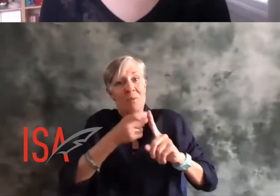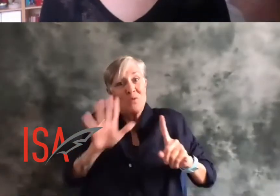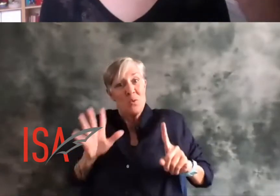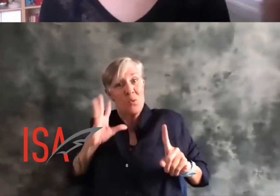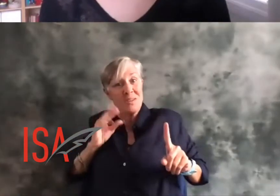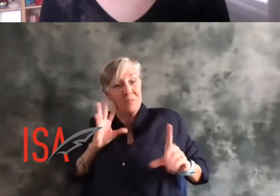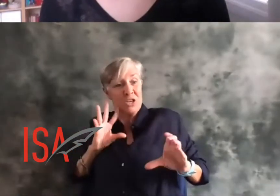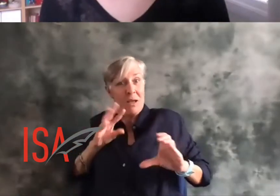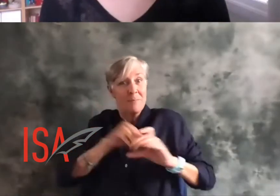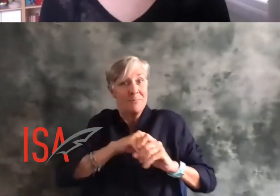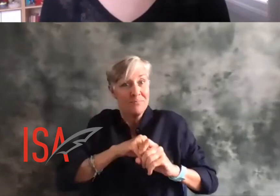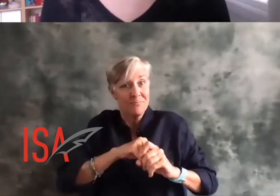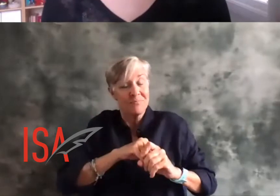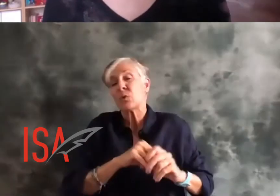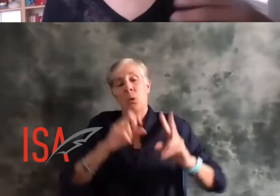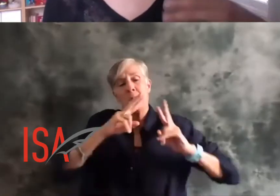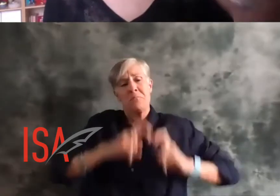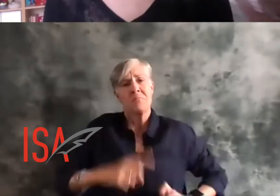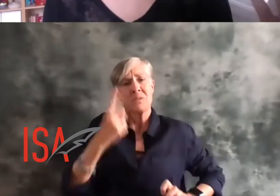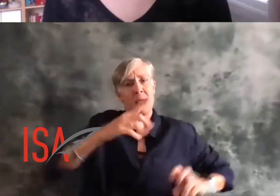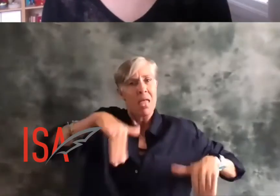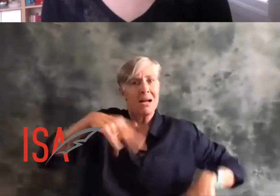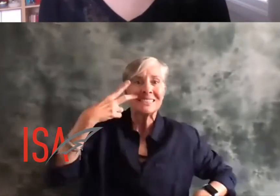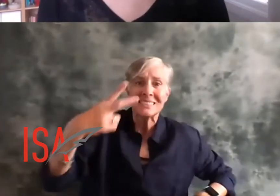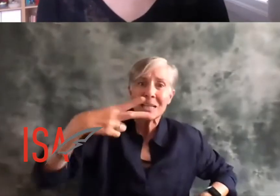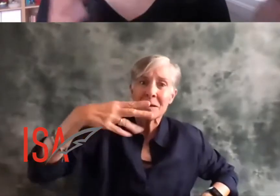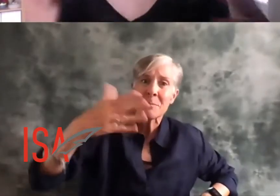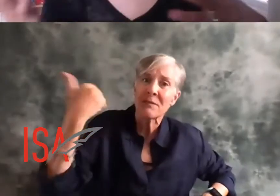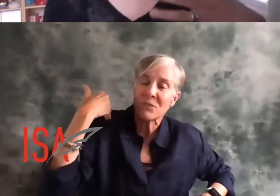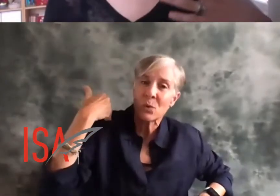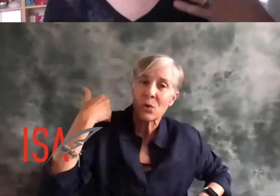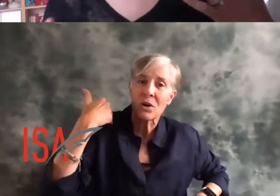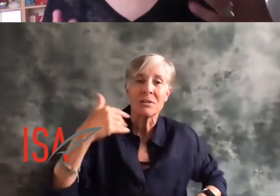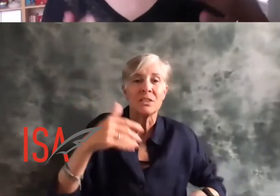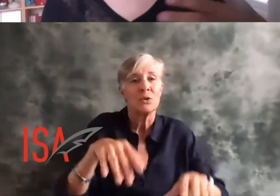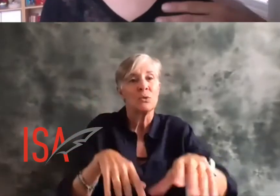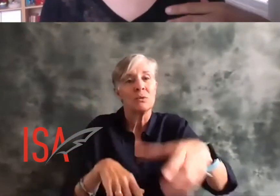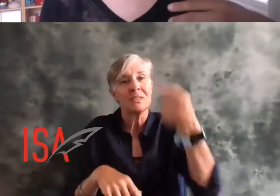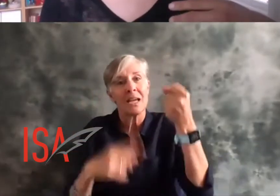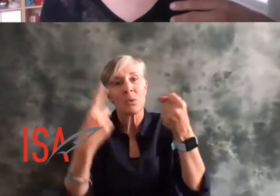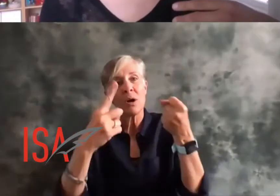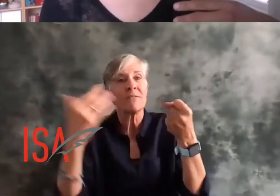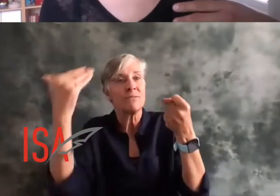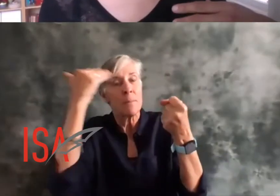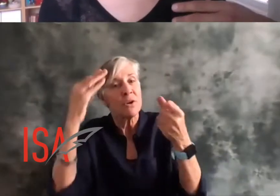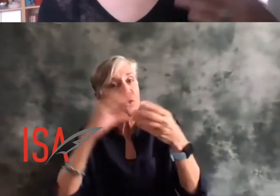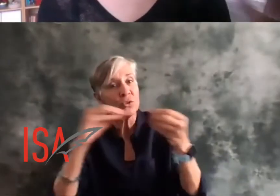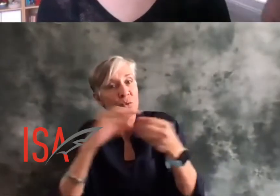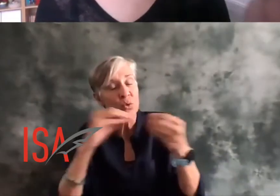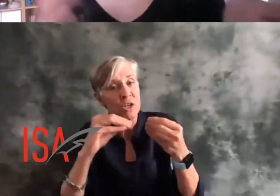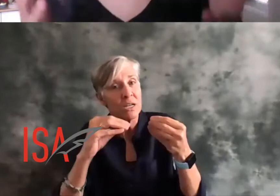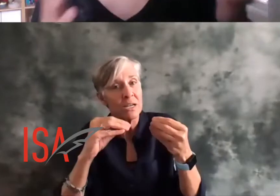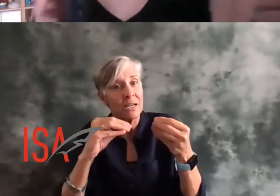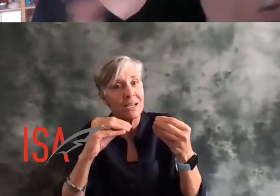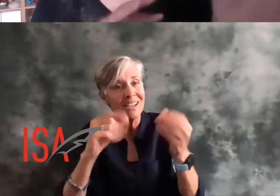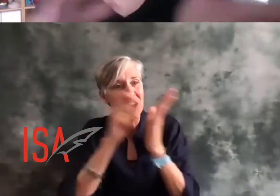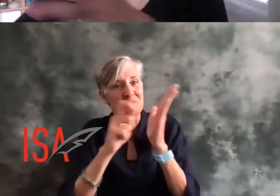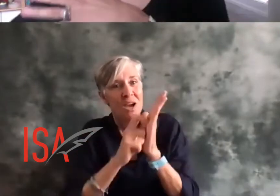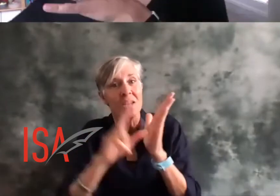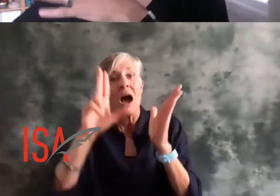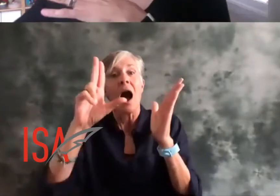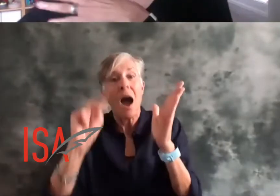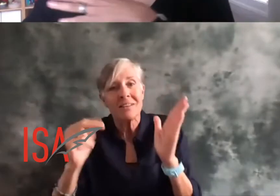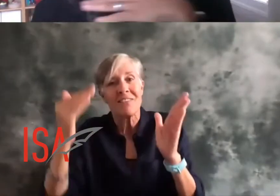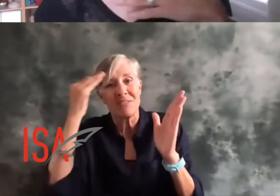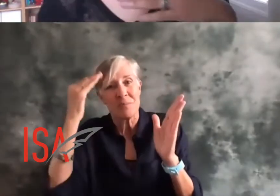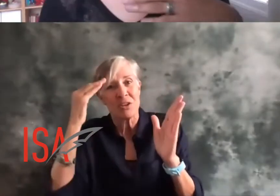want to dig into that you hadn't seen before. It's taking the familiar and making it unfamiliar at the same time, not going